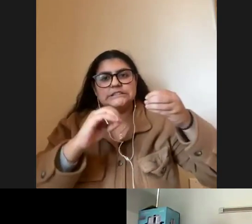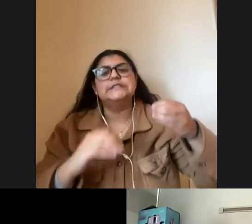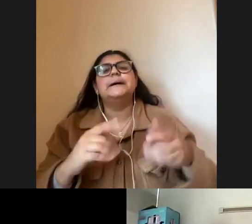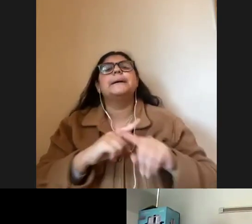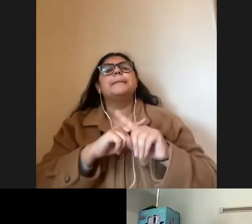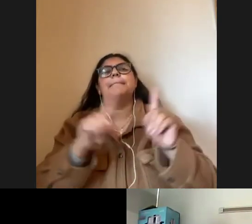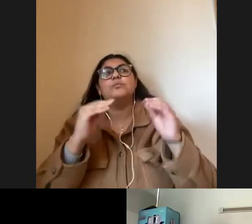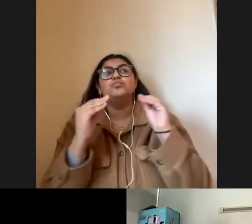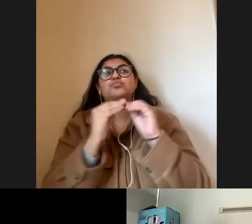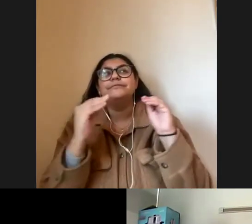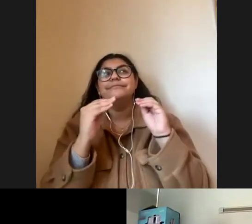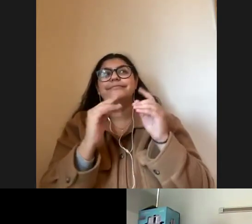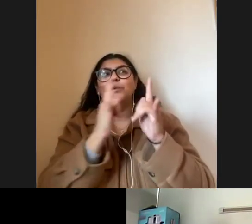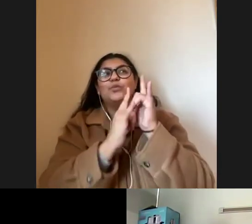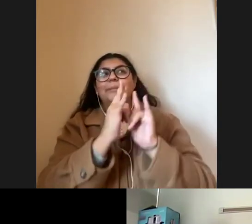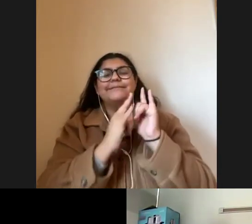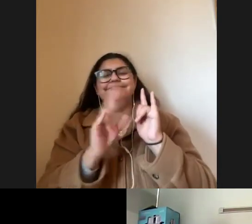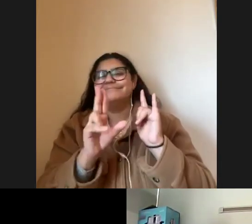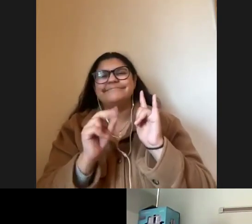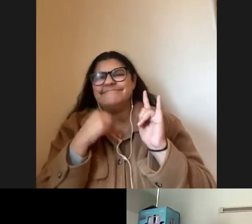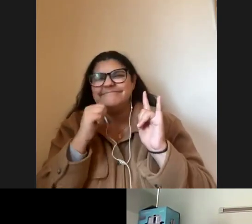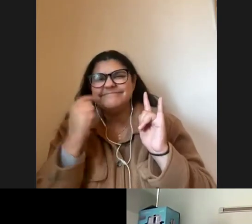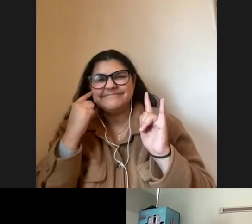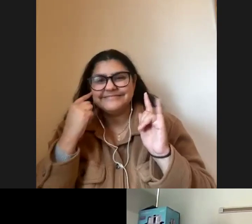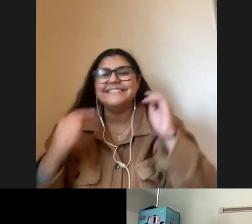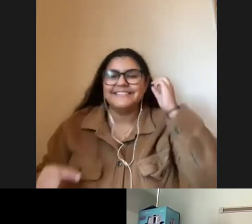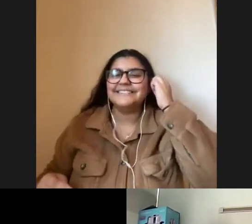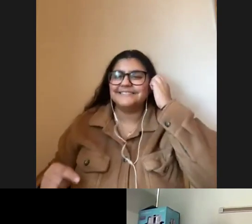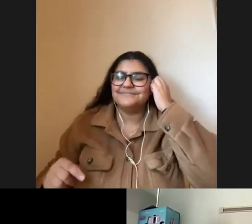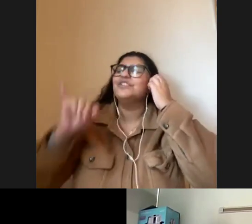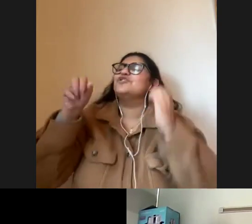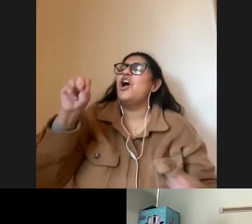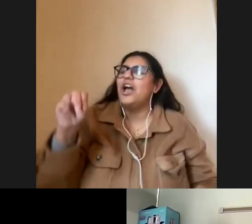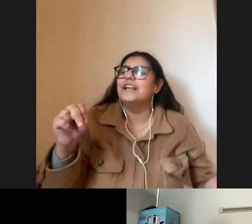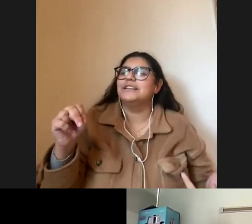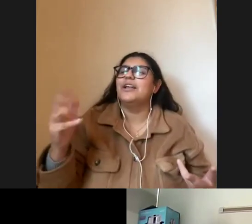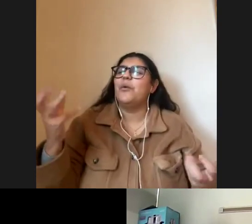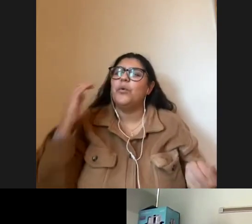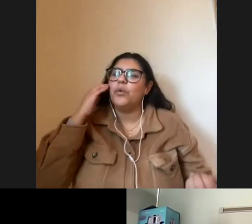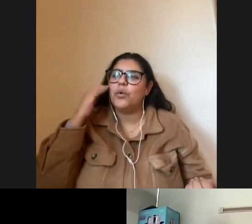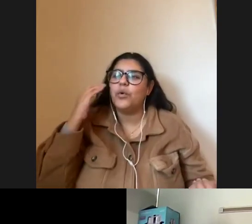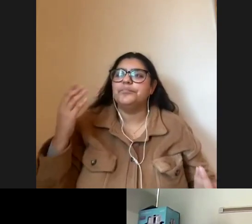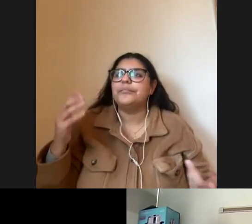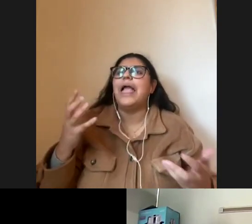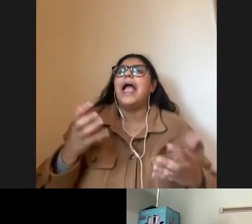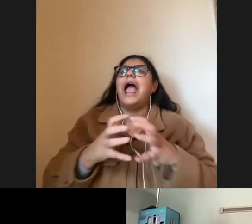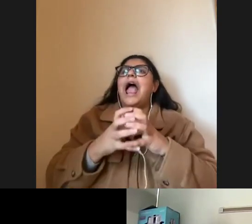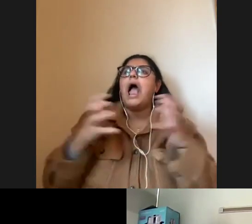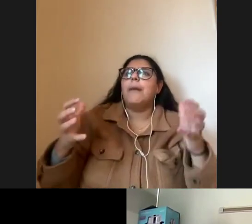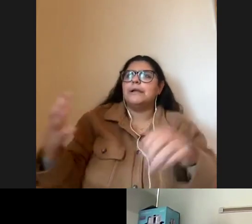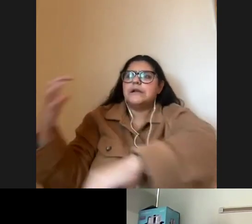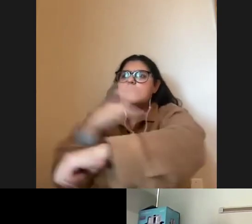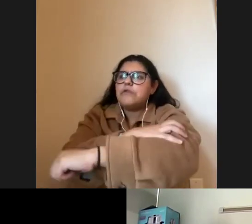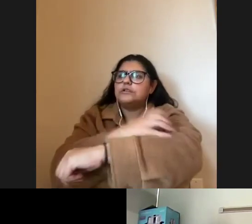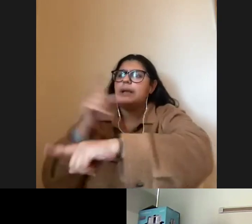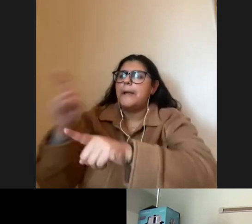kiss romantically. Sounds good. John Liss wants to know, how much force does the parrotfish bite